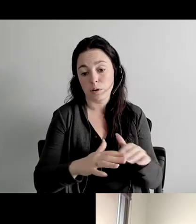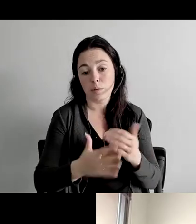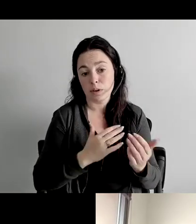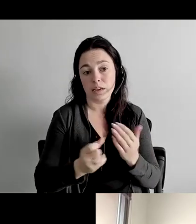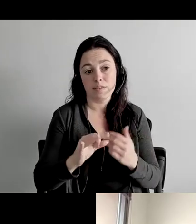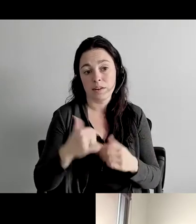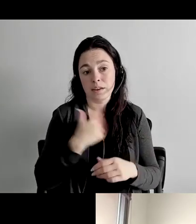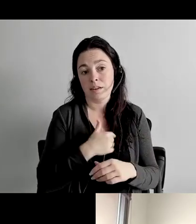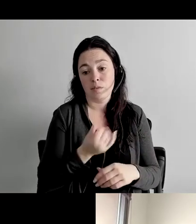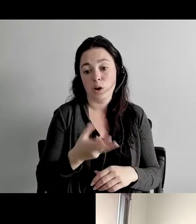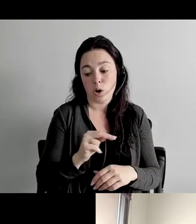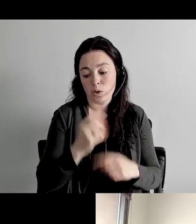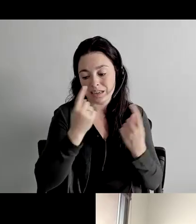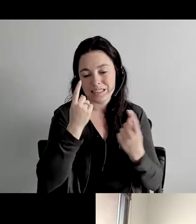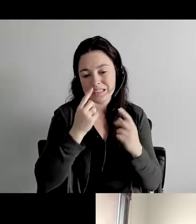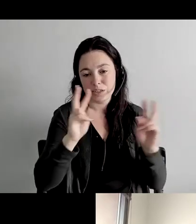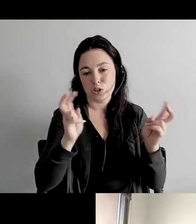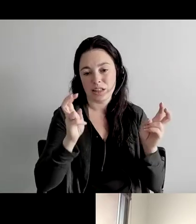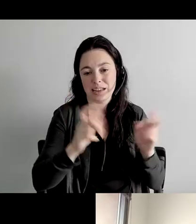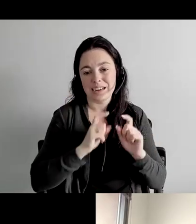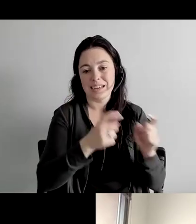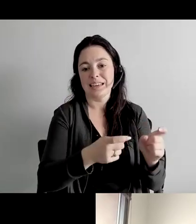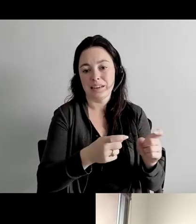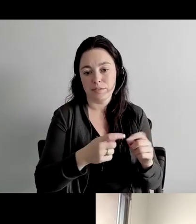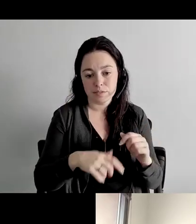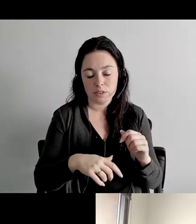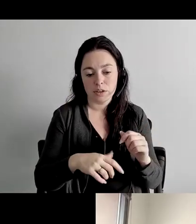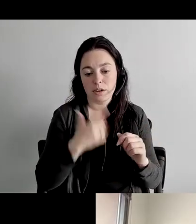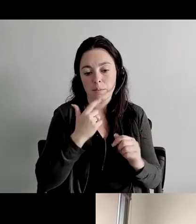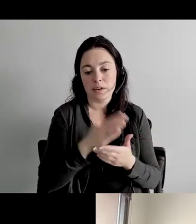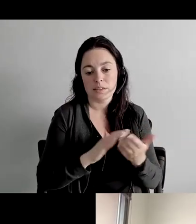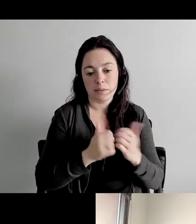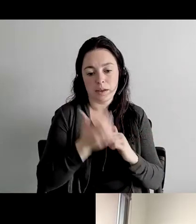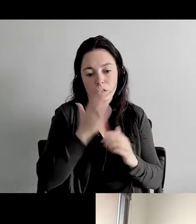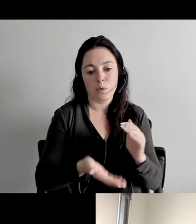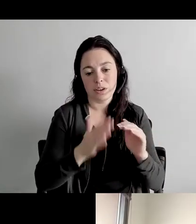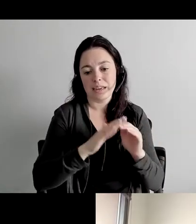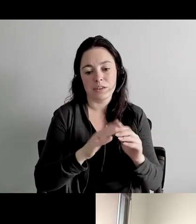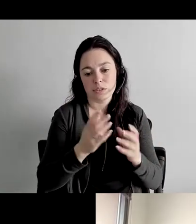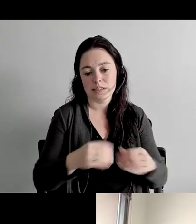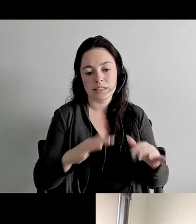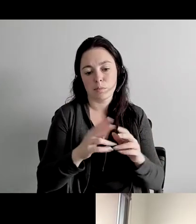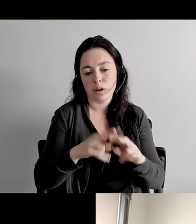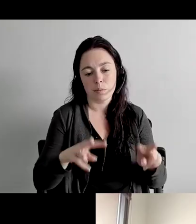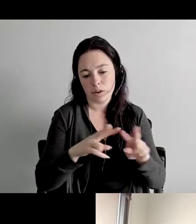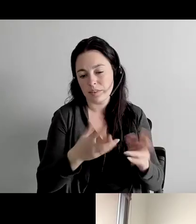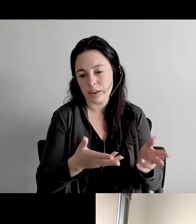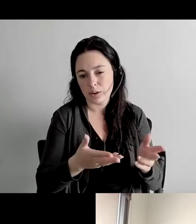it's considered a gift to the property owner because in some way it's going to increase their property value.